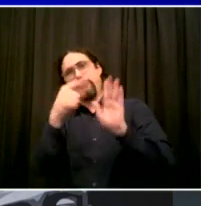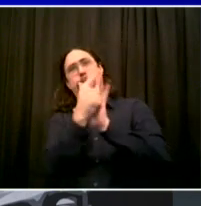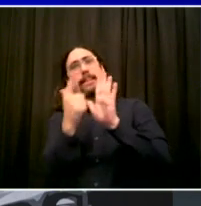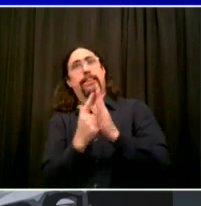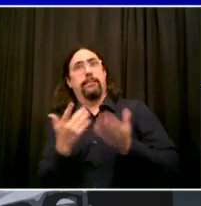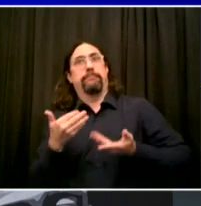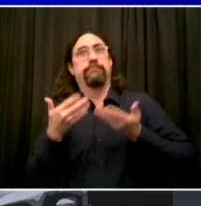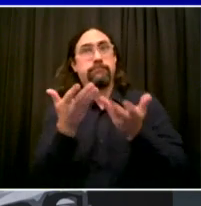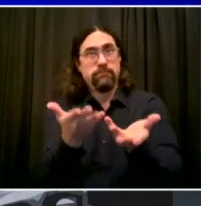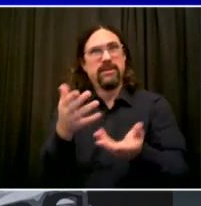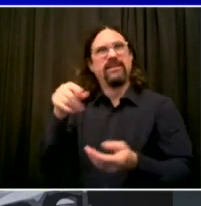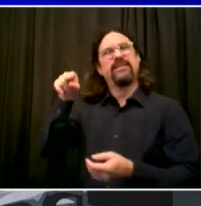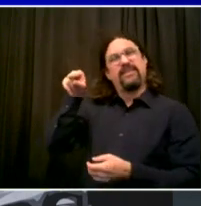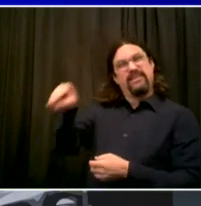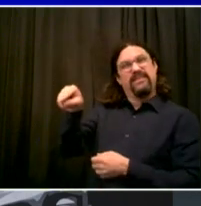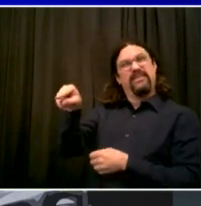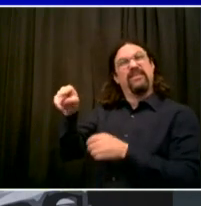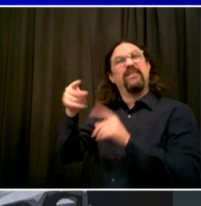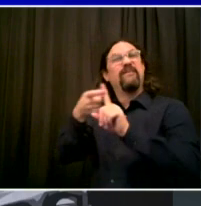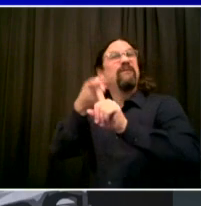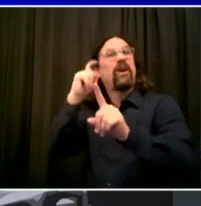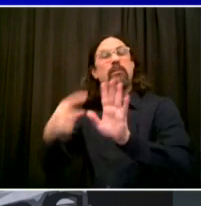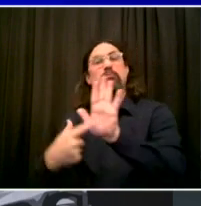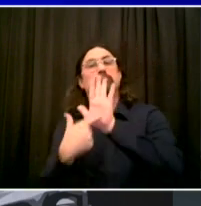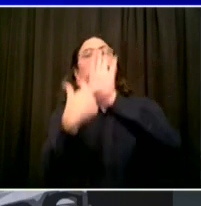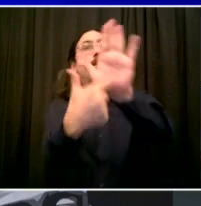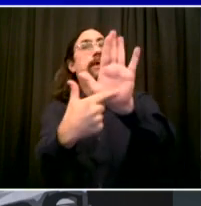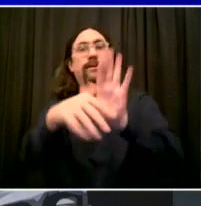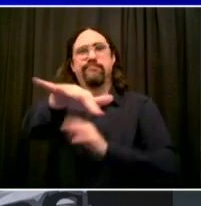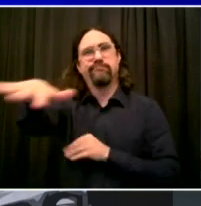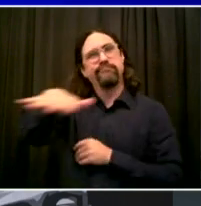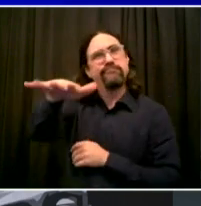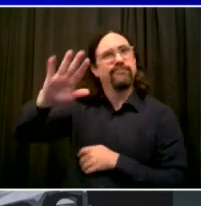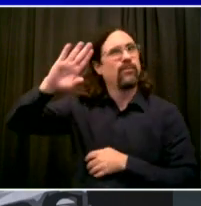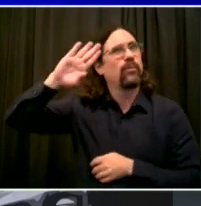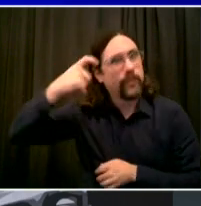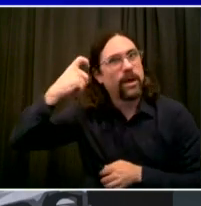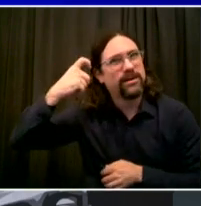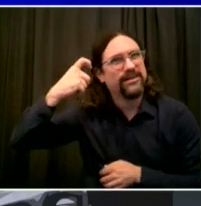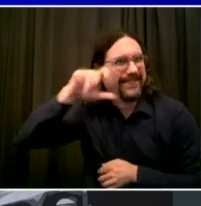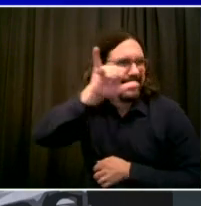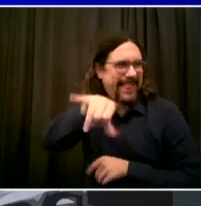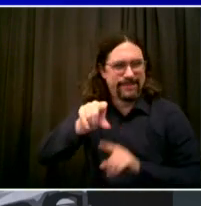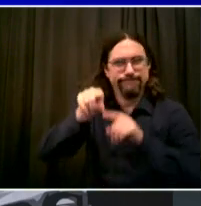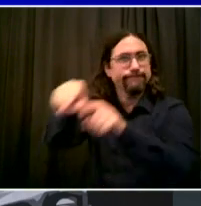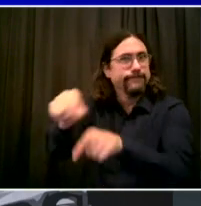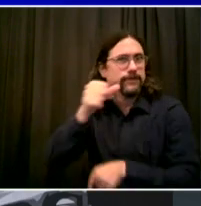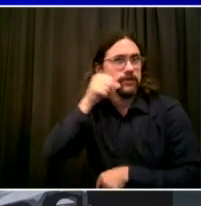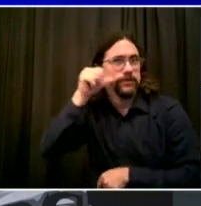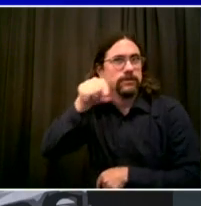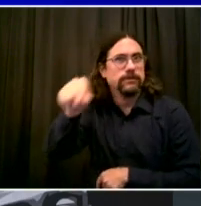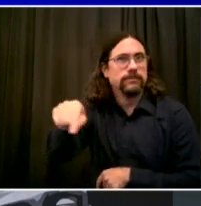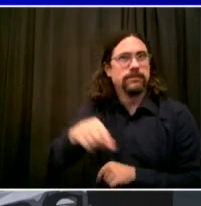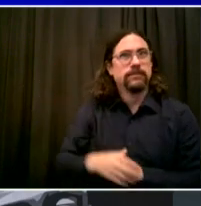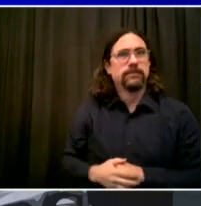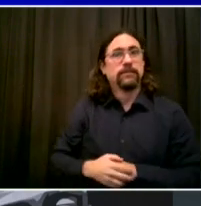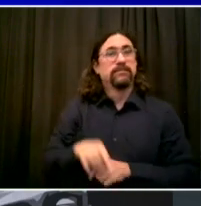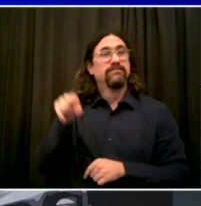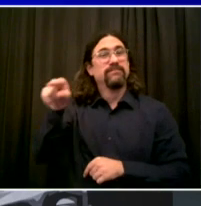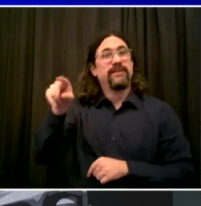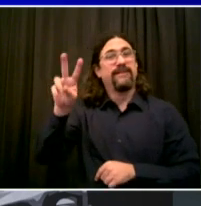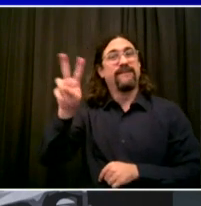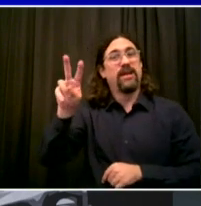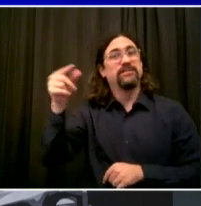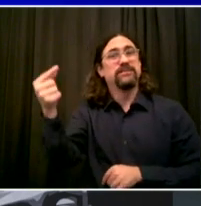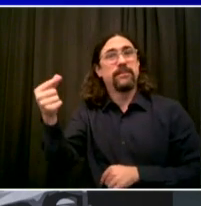of the Public Safety Committee in the City Council. And when she spoke passionately about the need for change, but she also spoke about